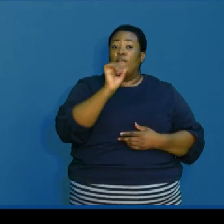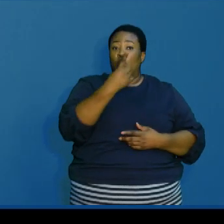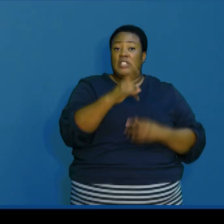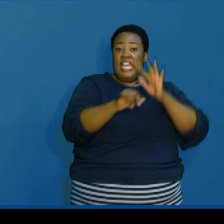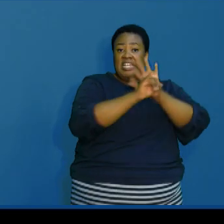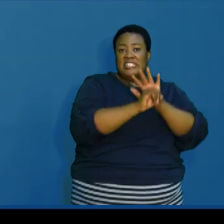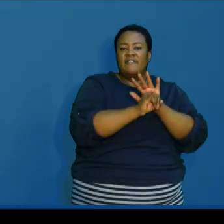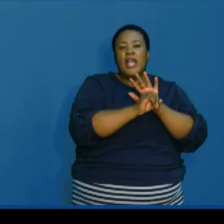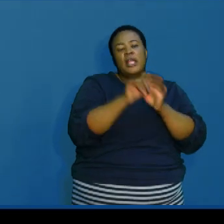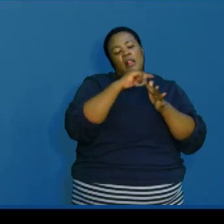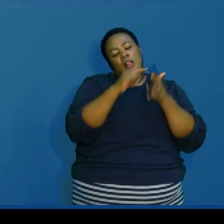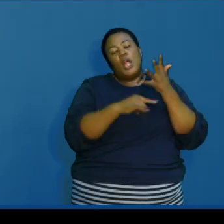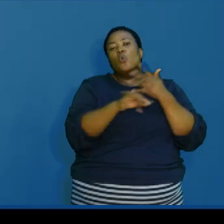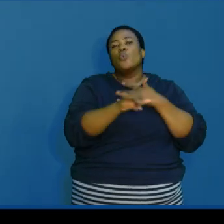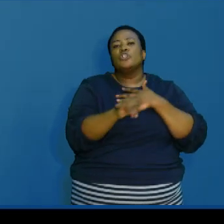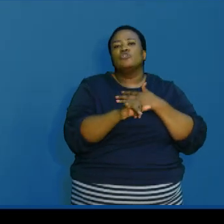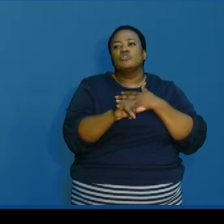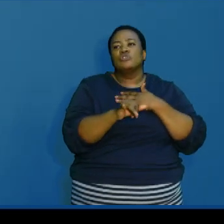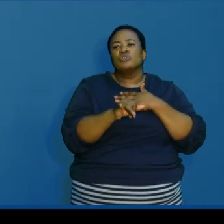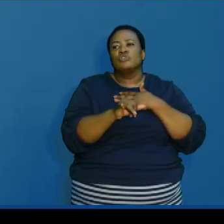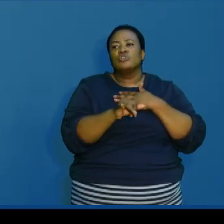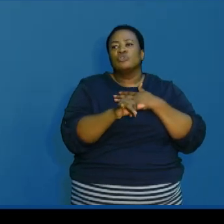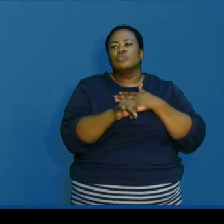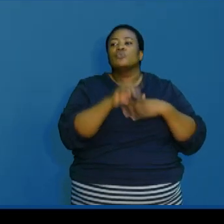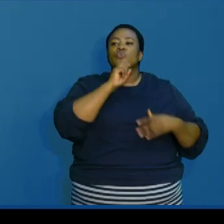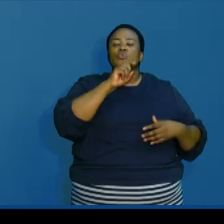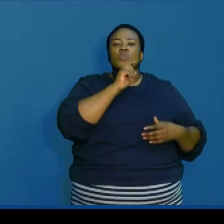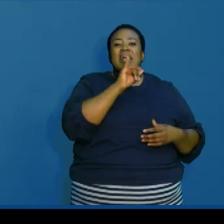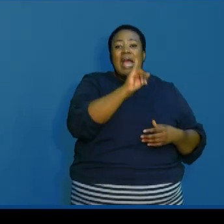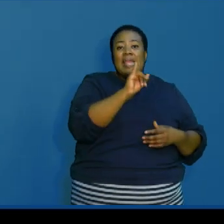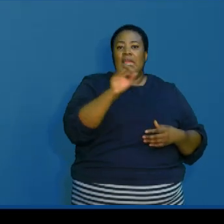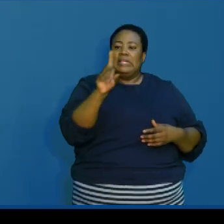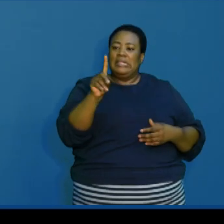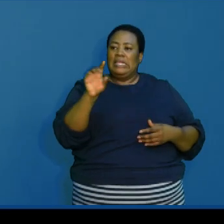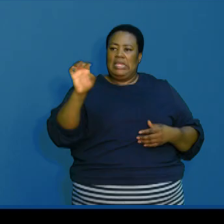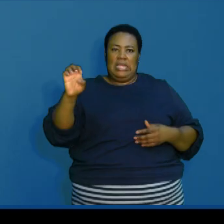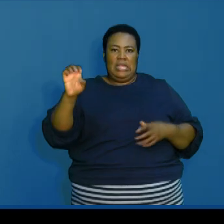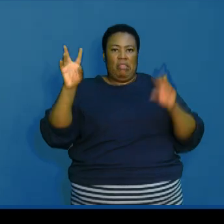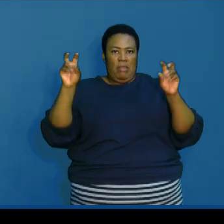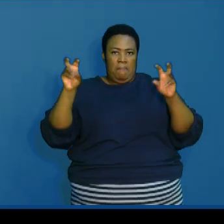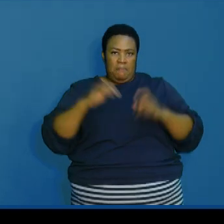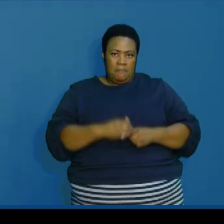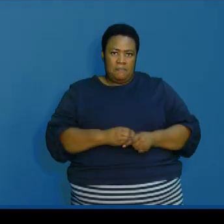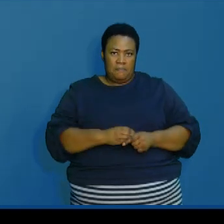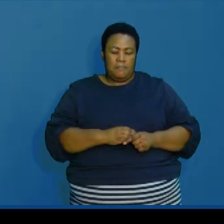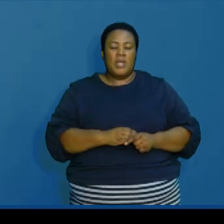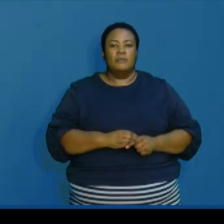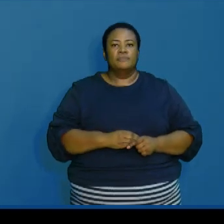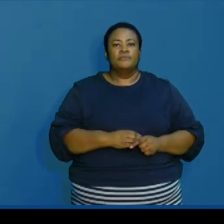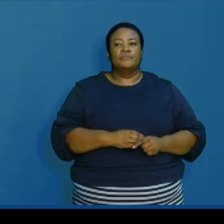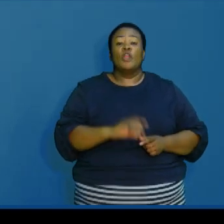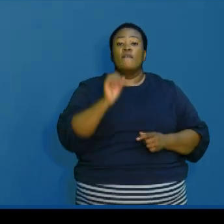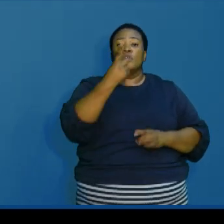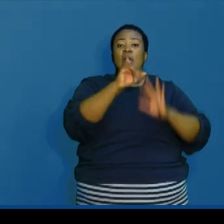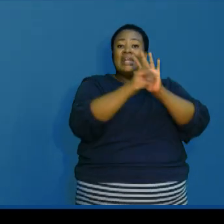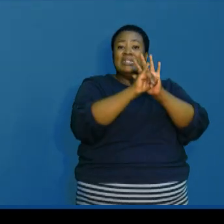of speech. We use what's called IDE theme. You